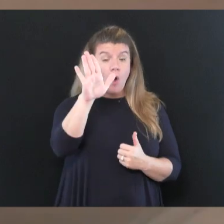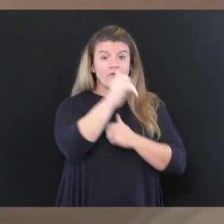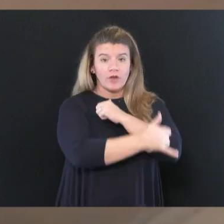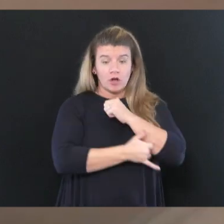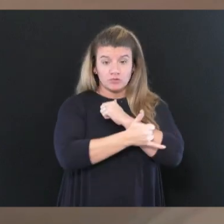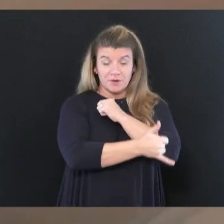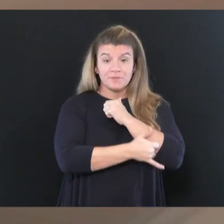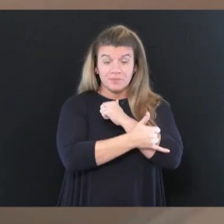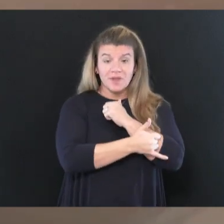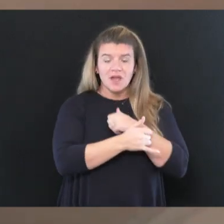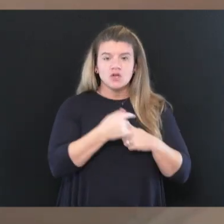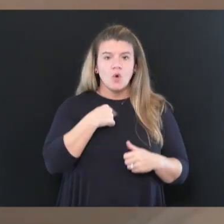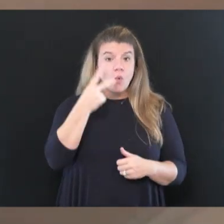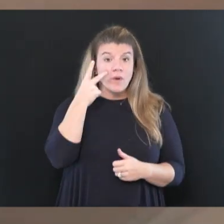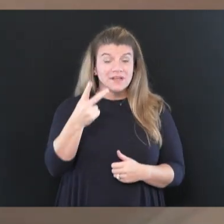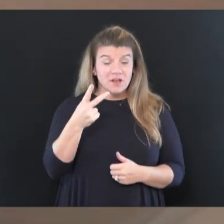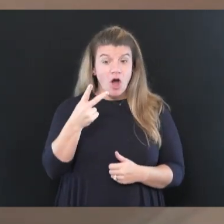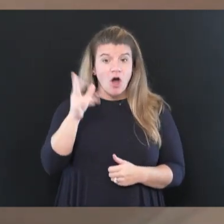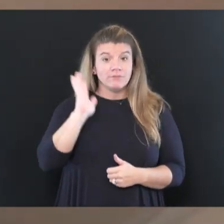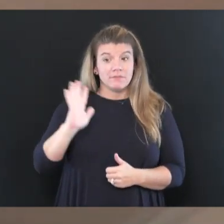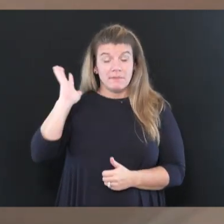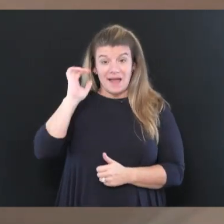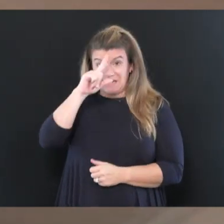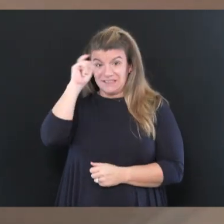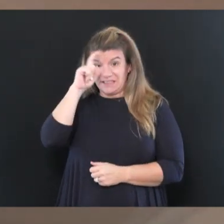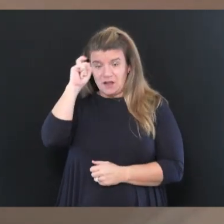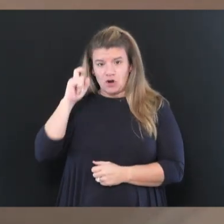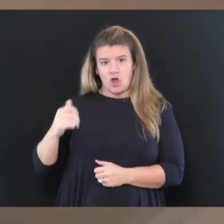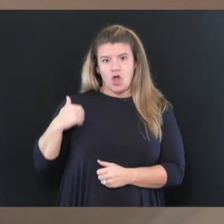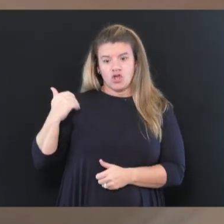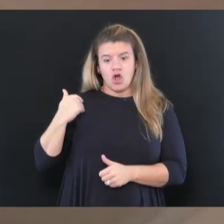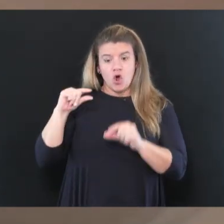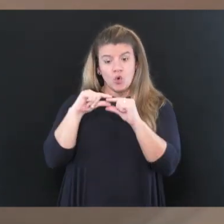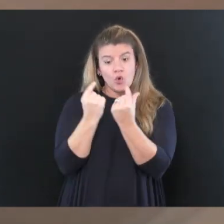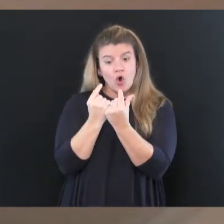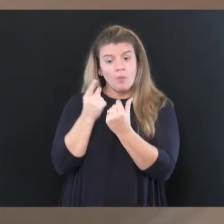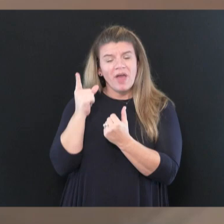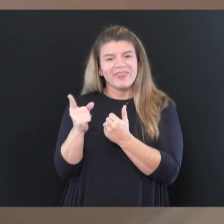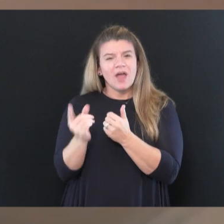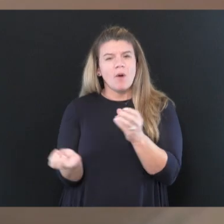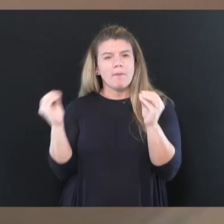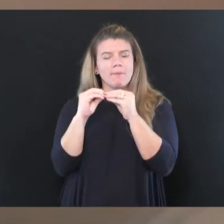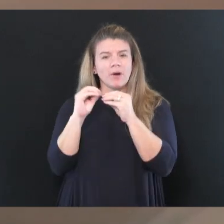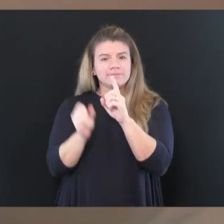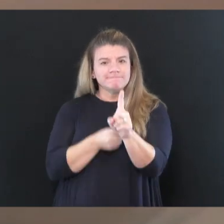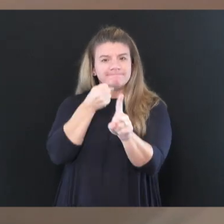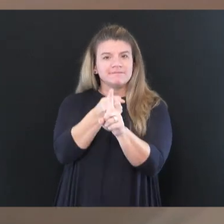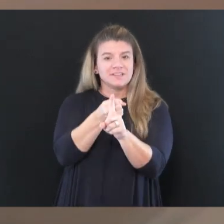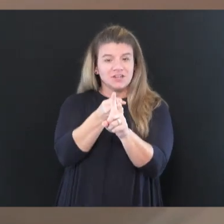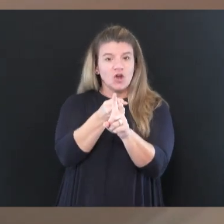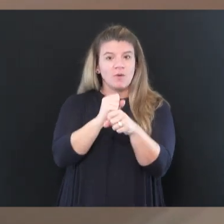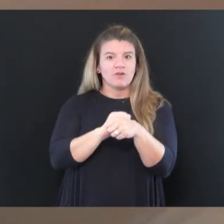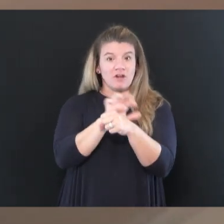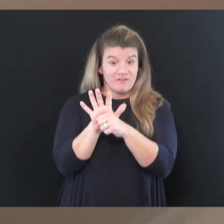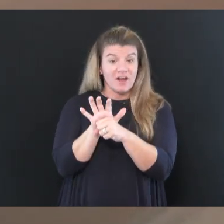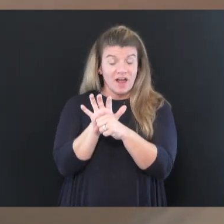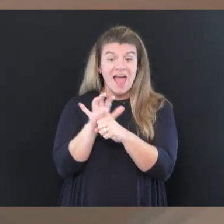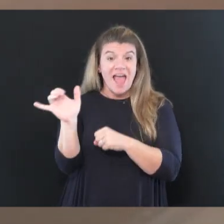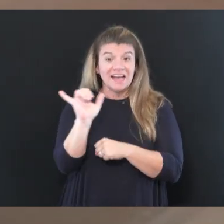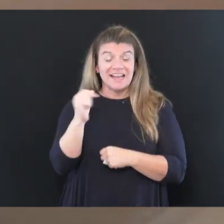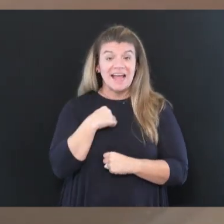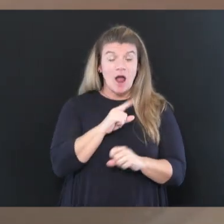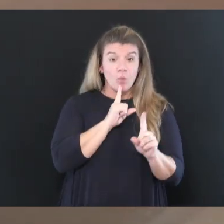country in the summer, we saw a younger group of people be mostly affected with COVID-19. And as I